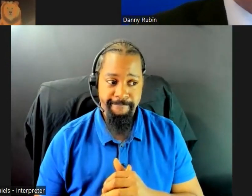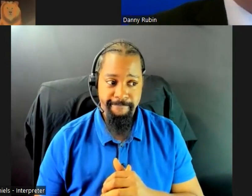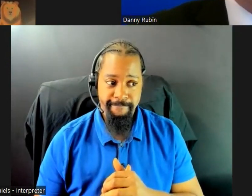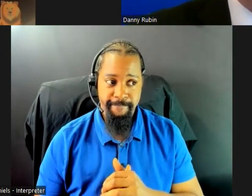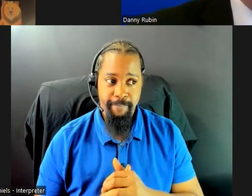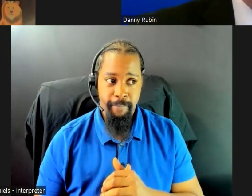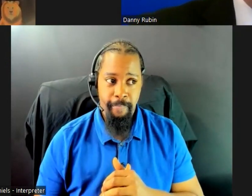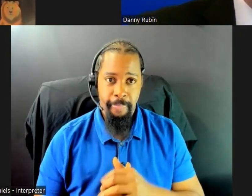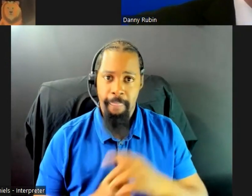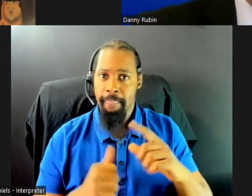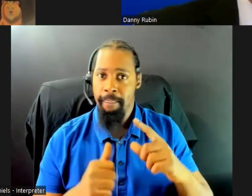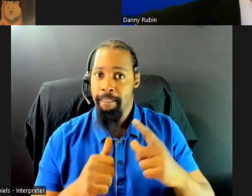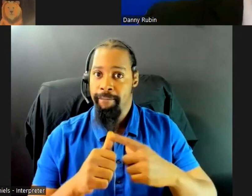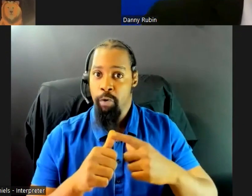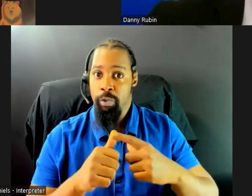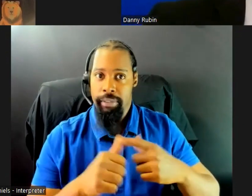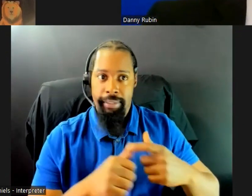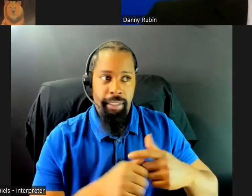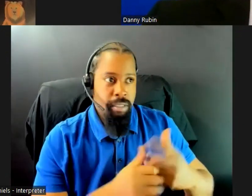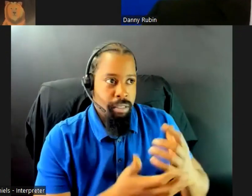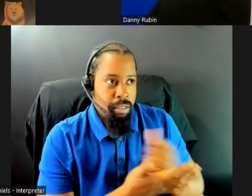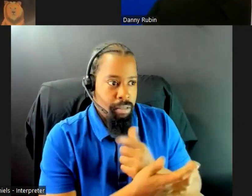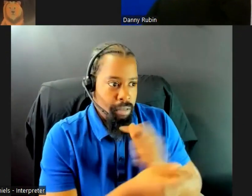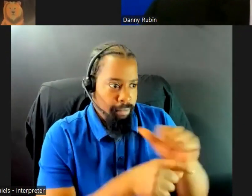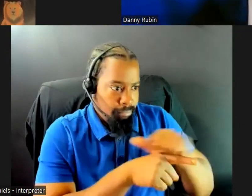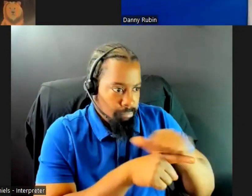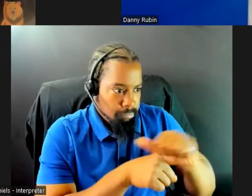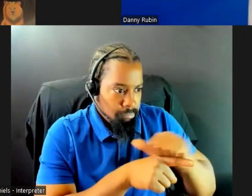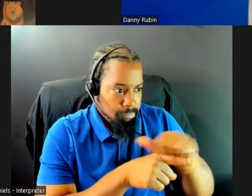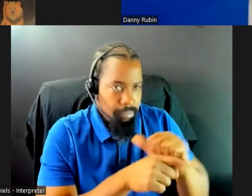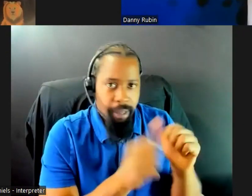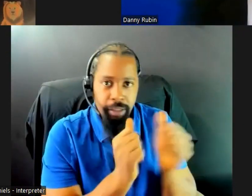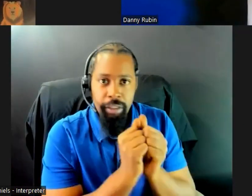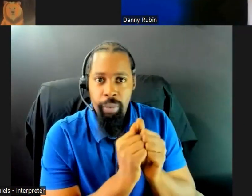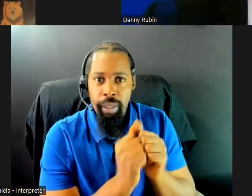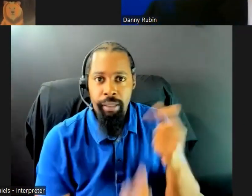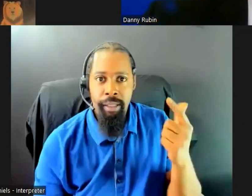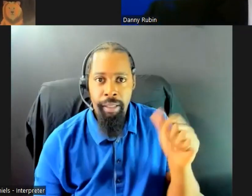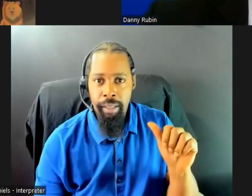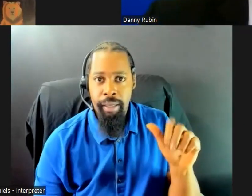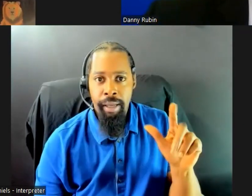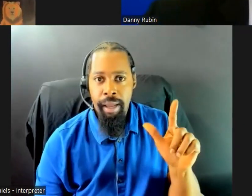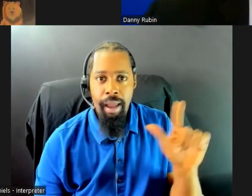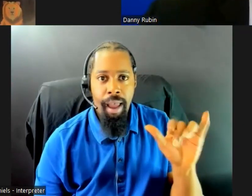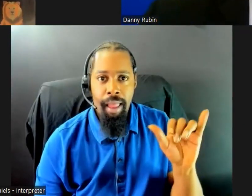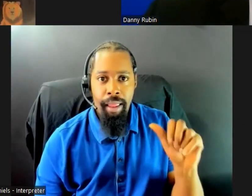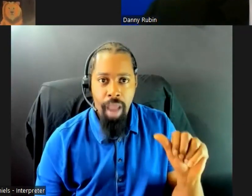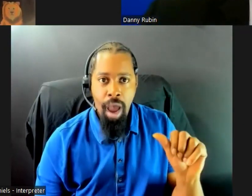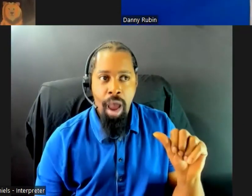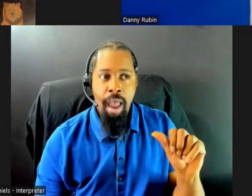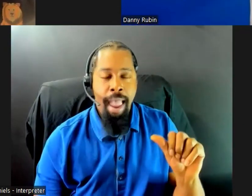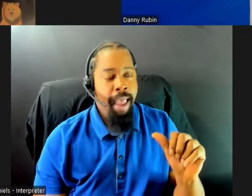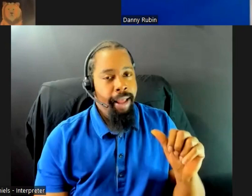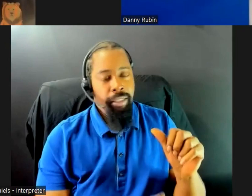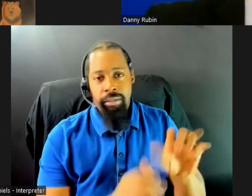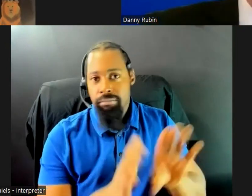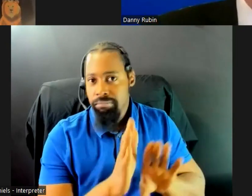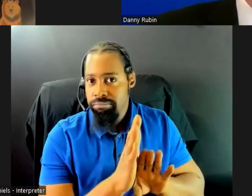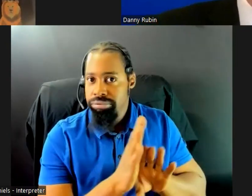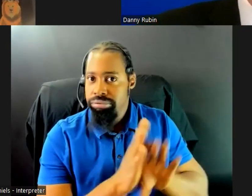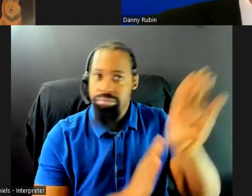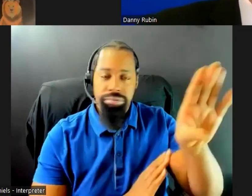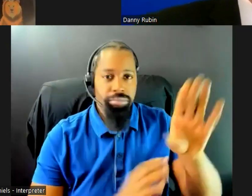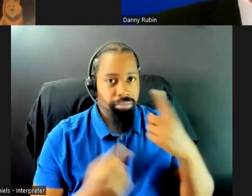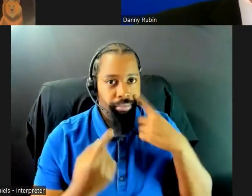practice with Galia, and it took off, and it was a very successful experience.